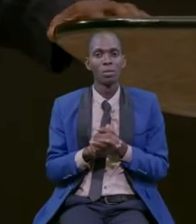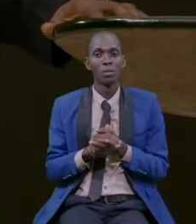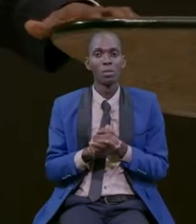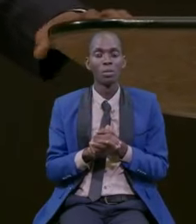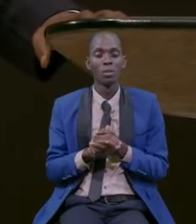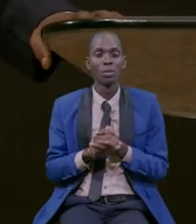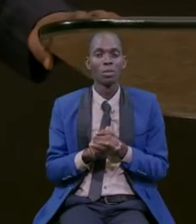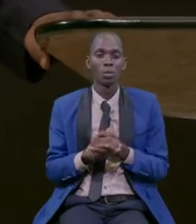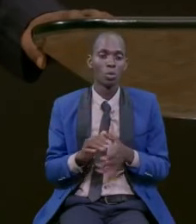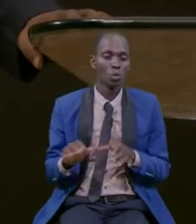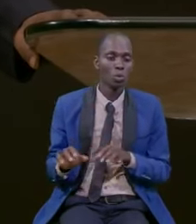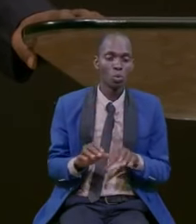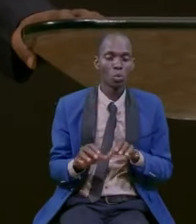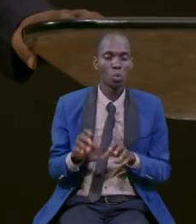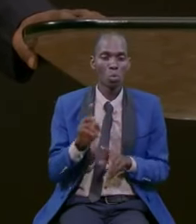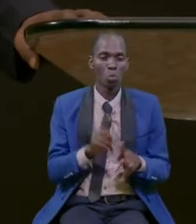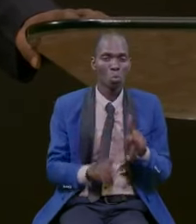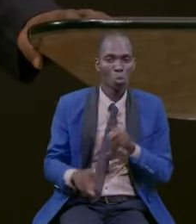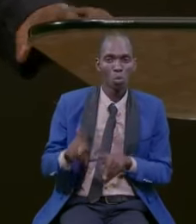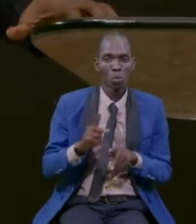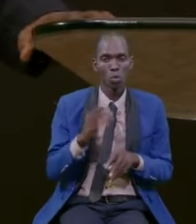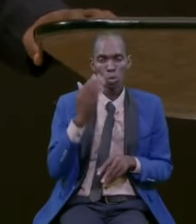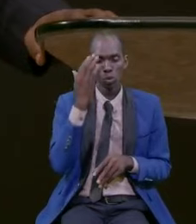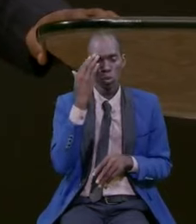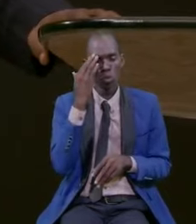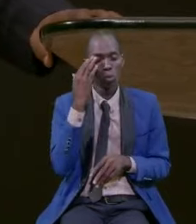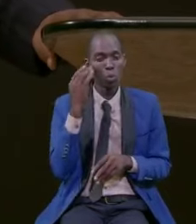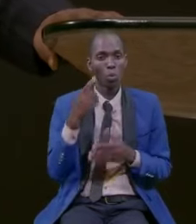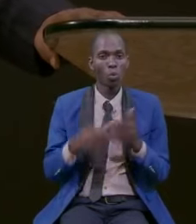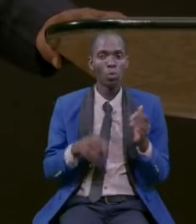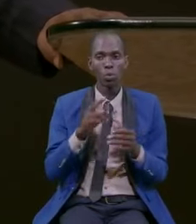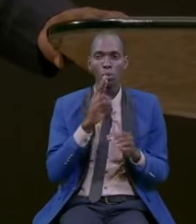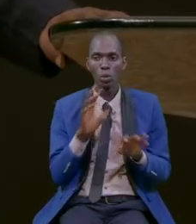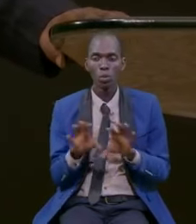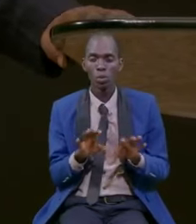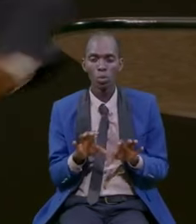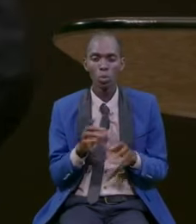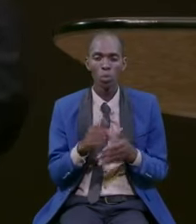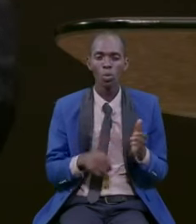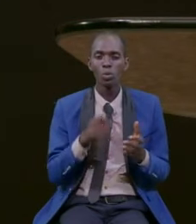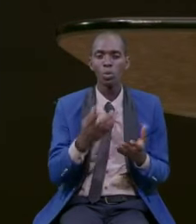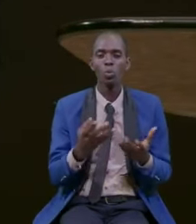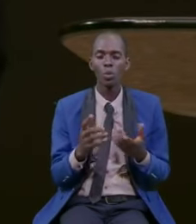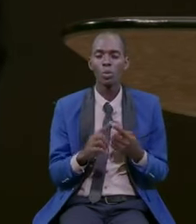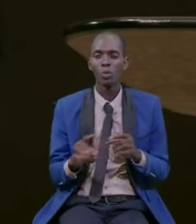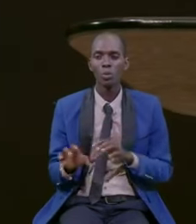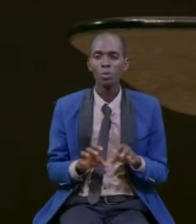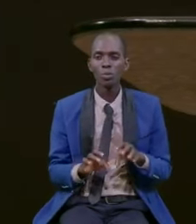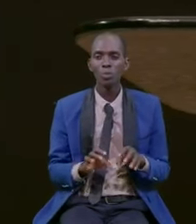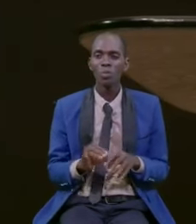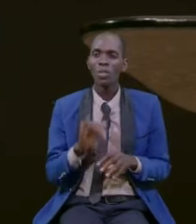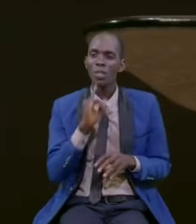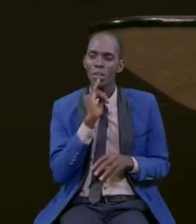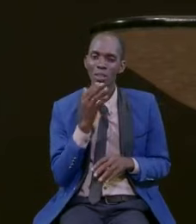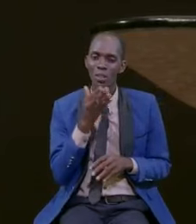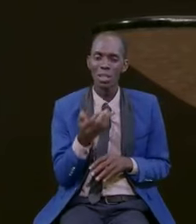know what you are after what you're are doing what you intend to do it thereare hide and